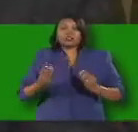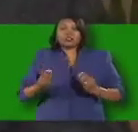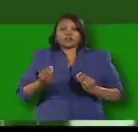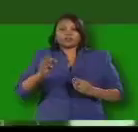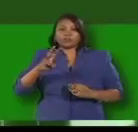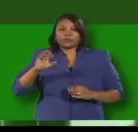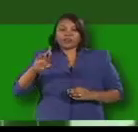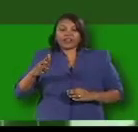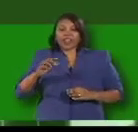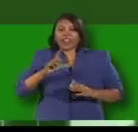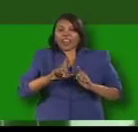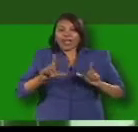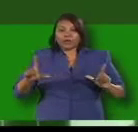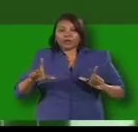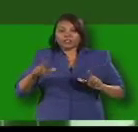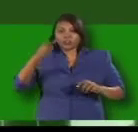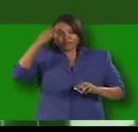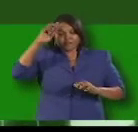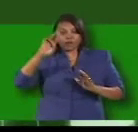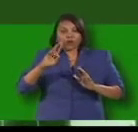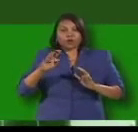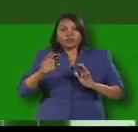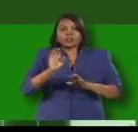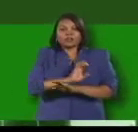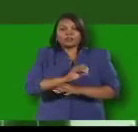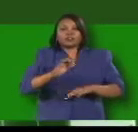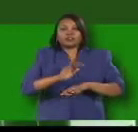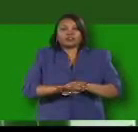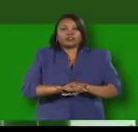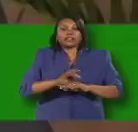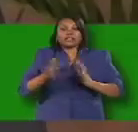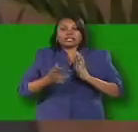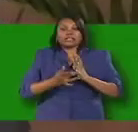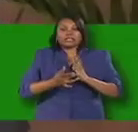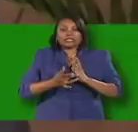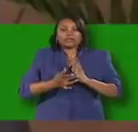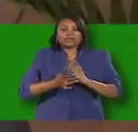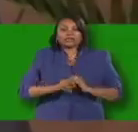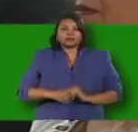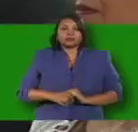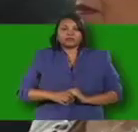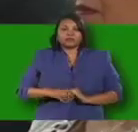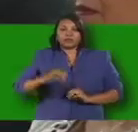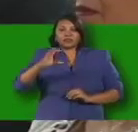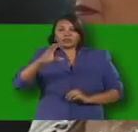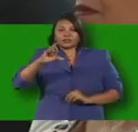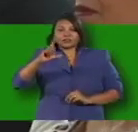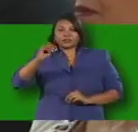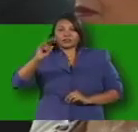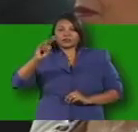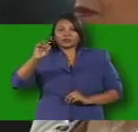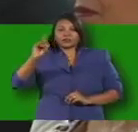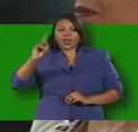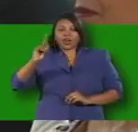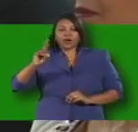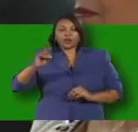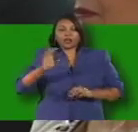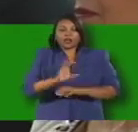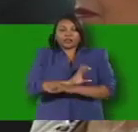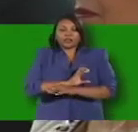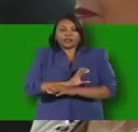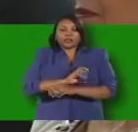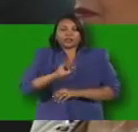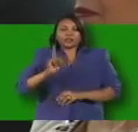that regulate computers on the Internet, objects on the Internet. Cloud computing, where we're now moving all